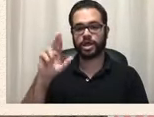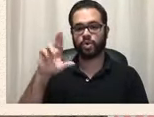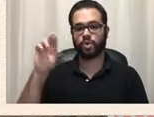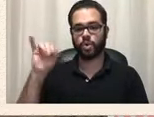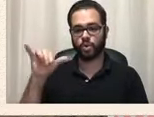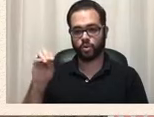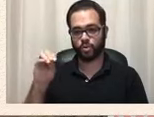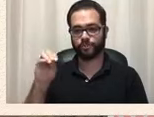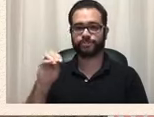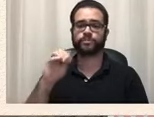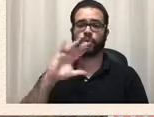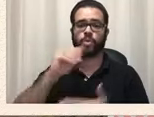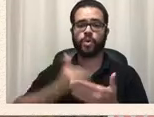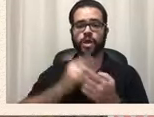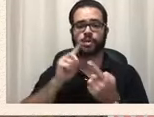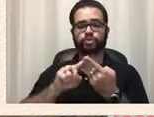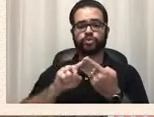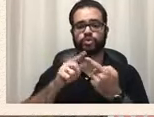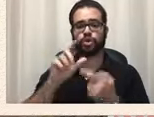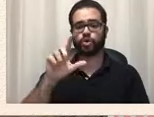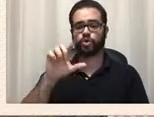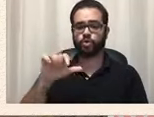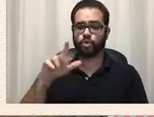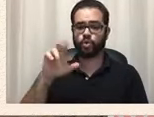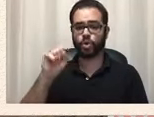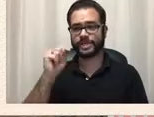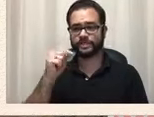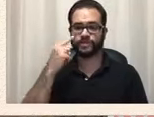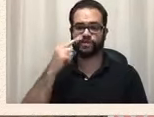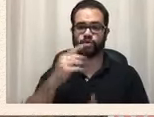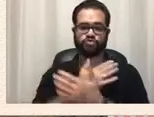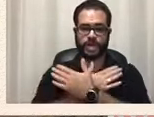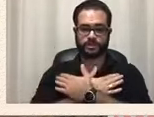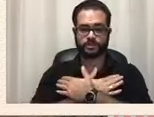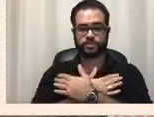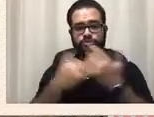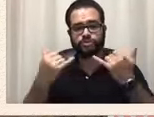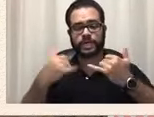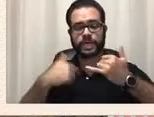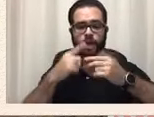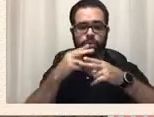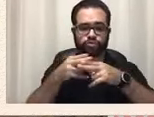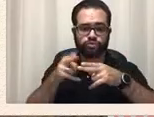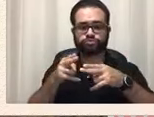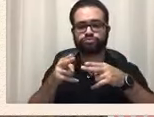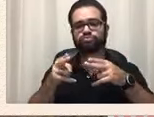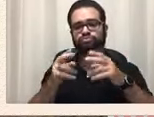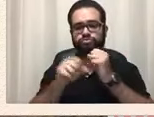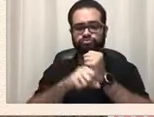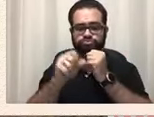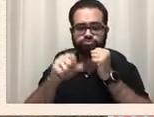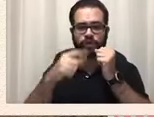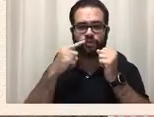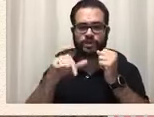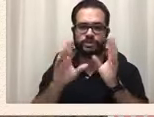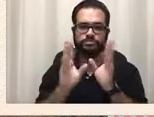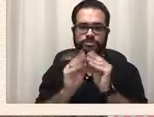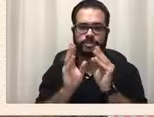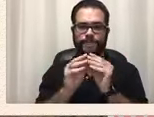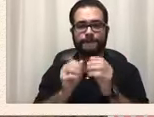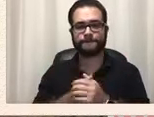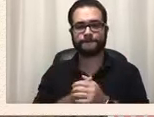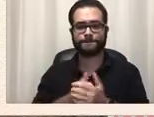Rest. Today, I will share a short version of A Quest for Rest. Our journey as caregivers